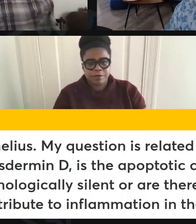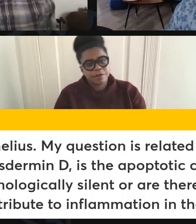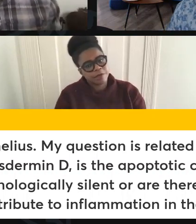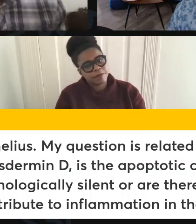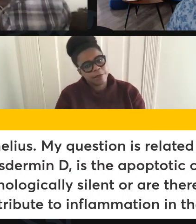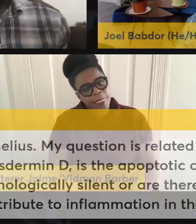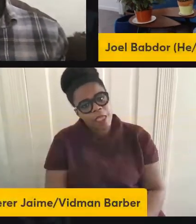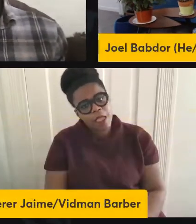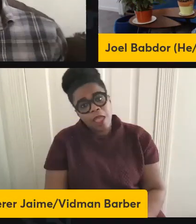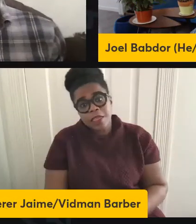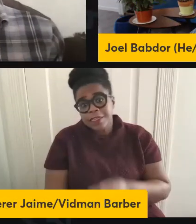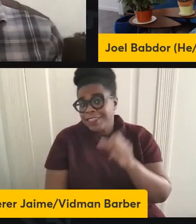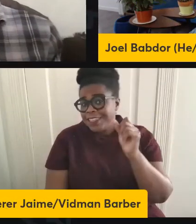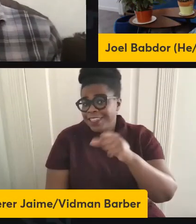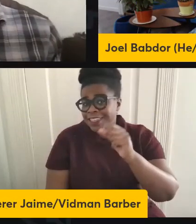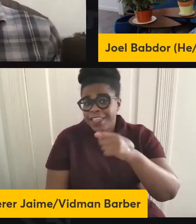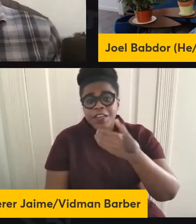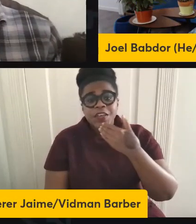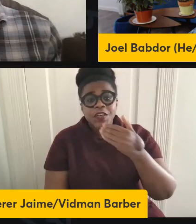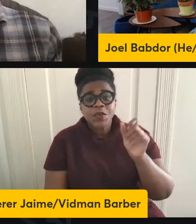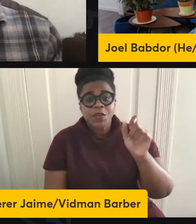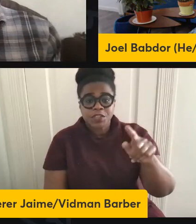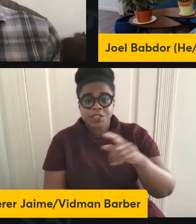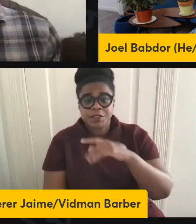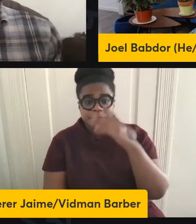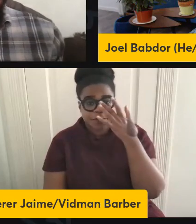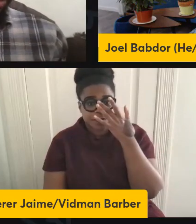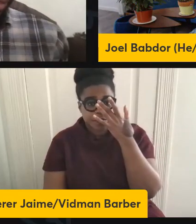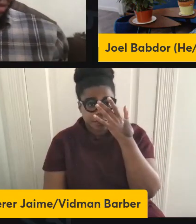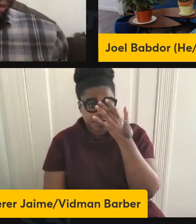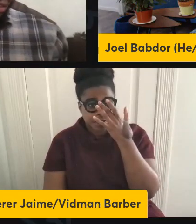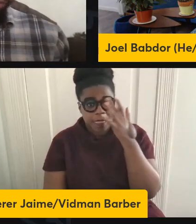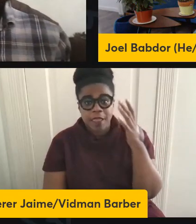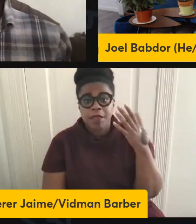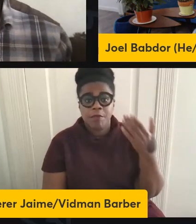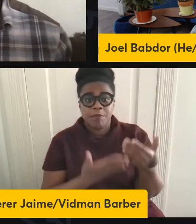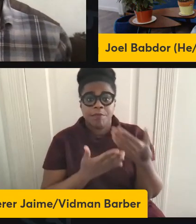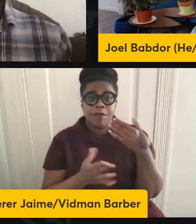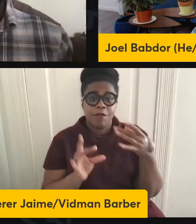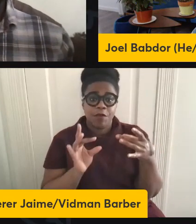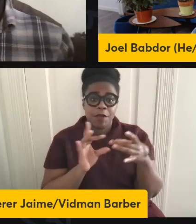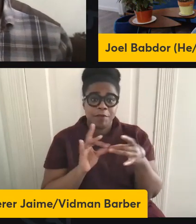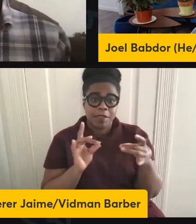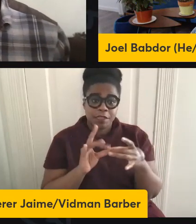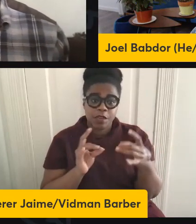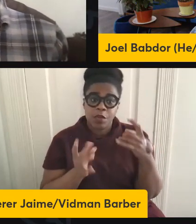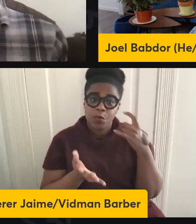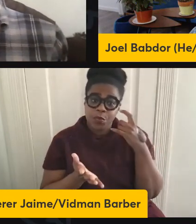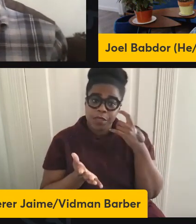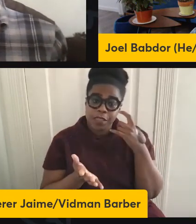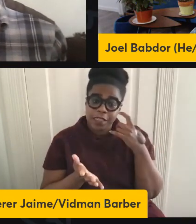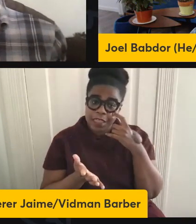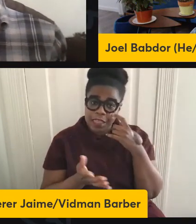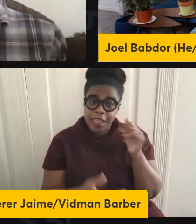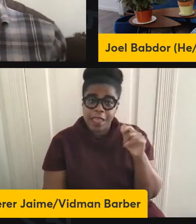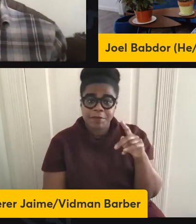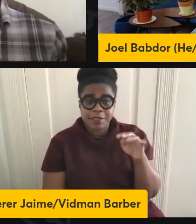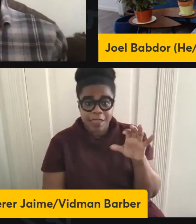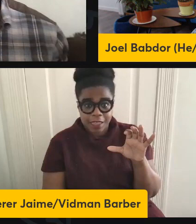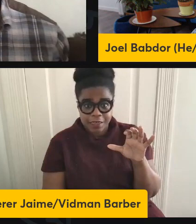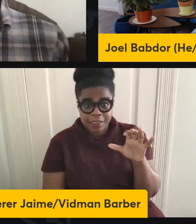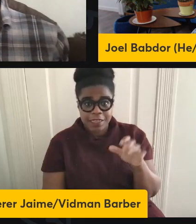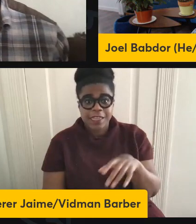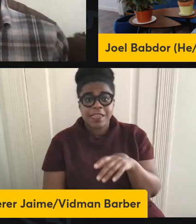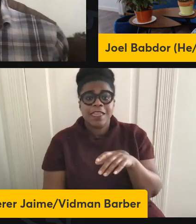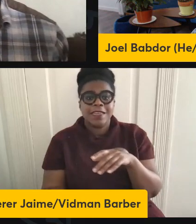Yeah, that's a good question. Because, I mentioned that we typically think of apoptotic cell death as